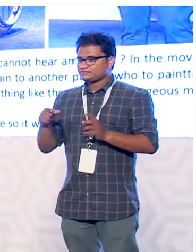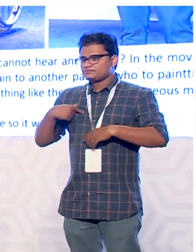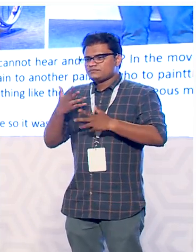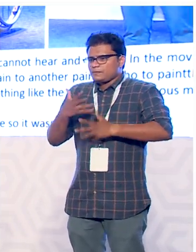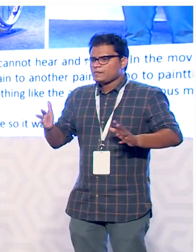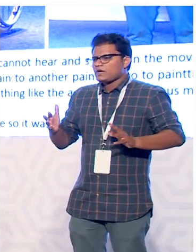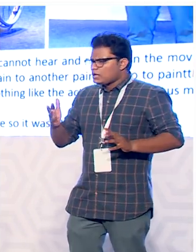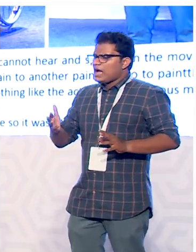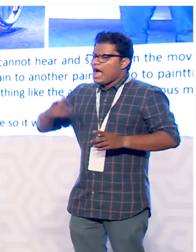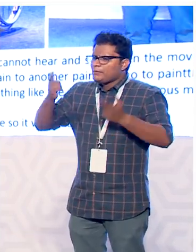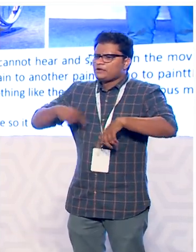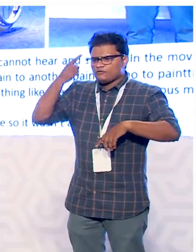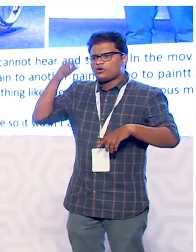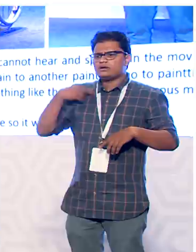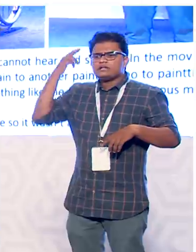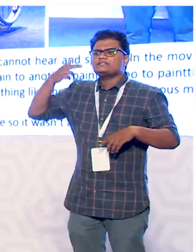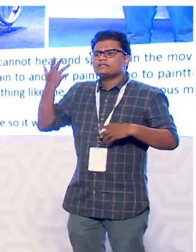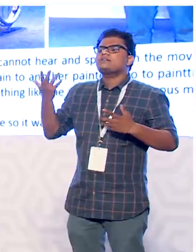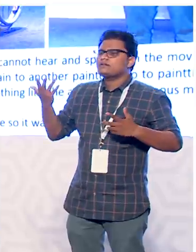for a reason. Nothing happens without a reason.